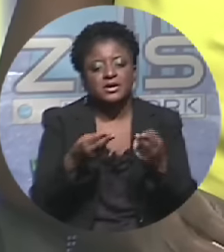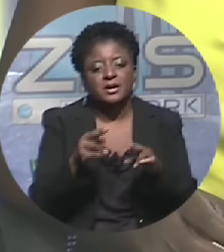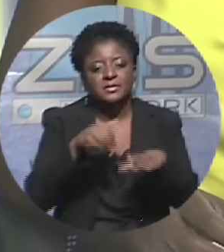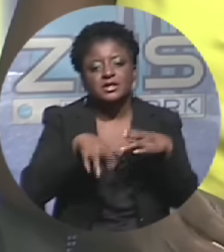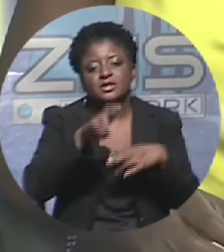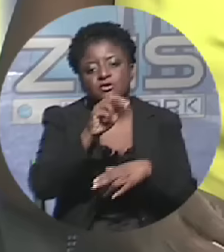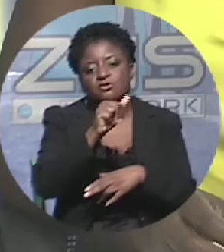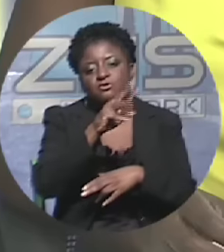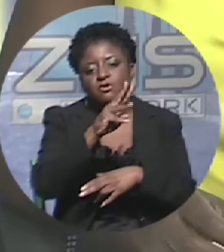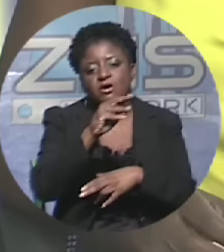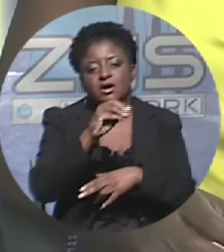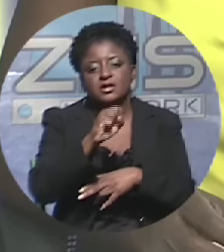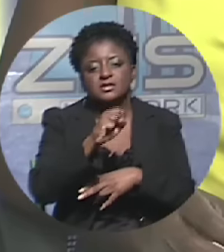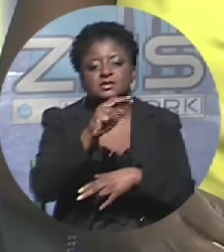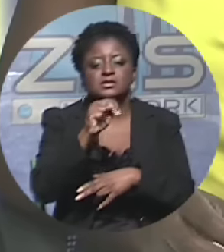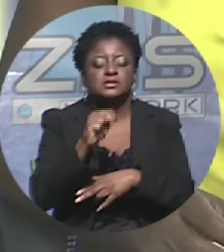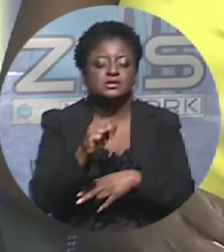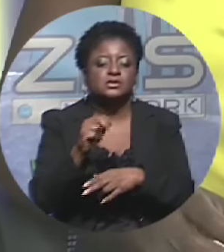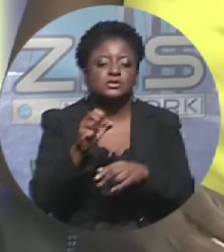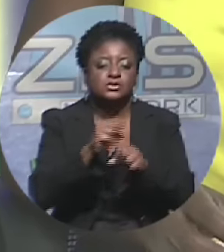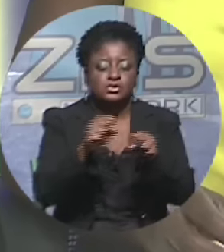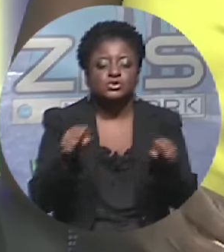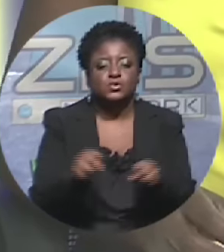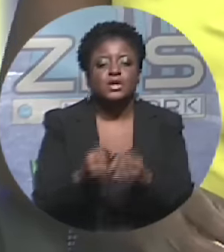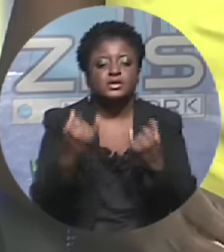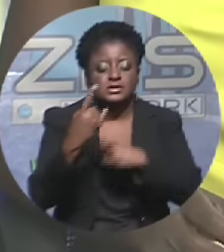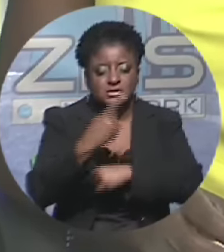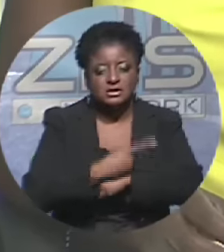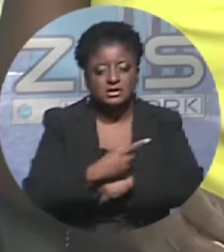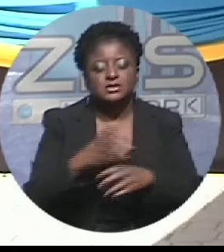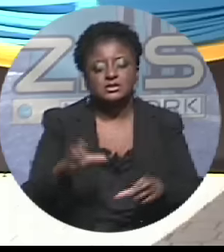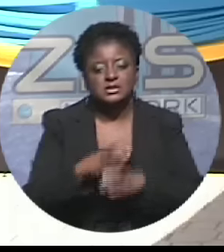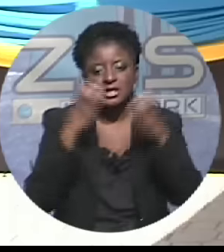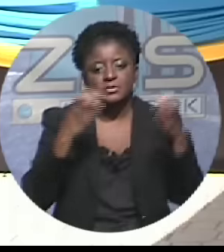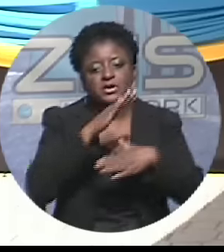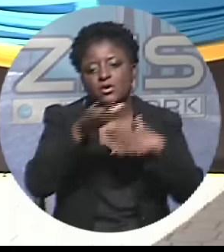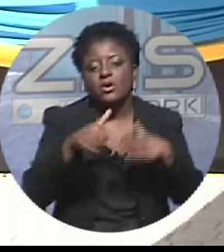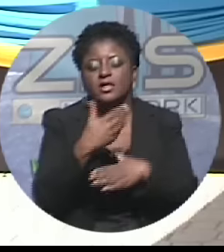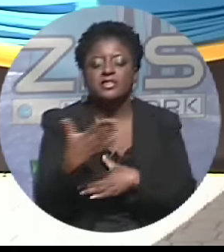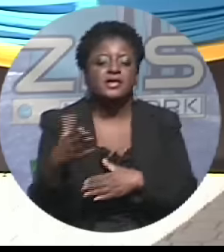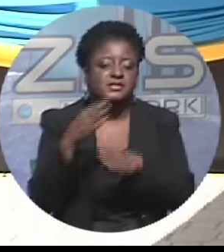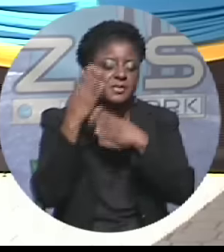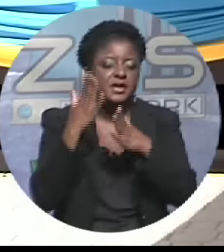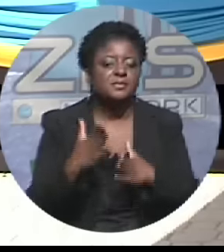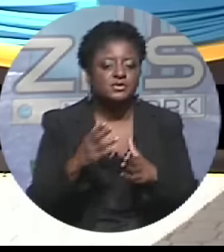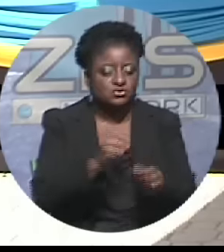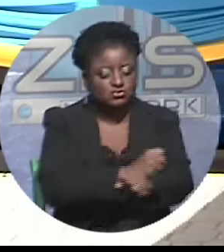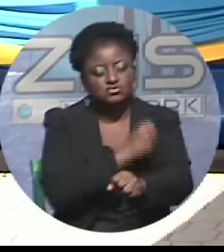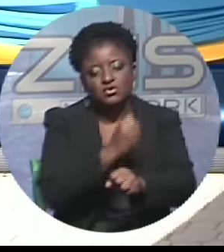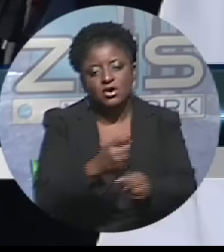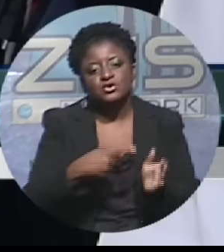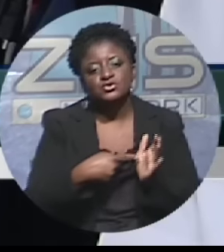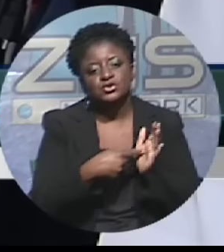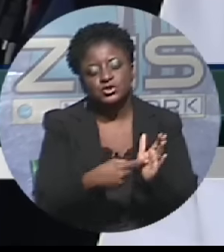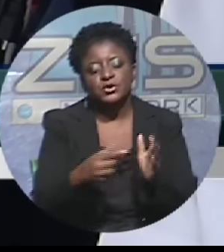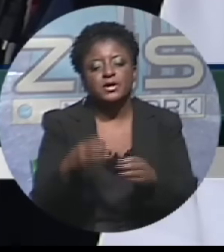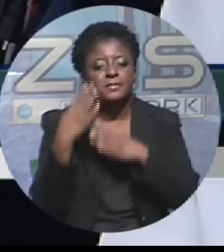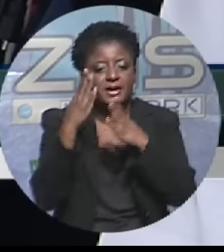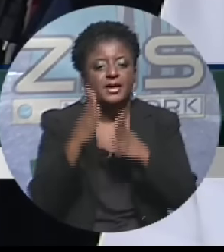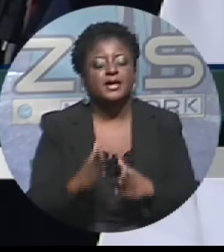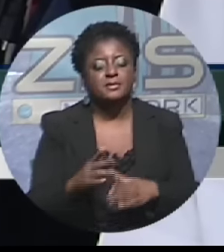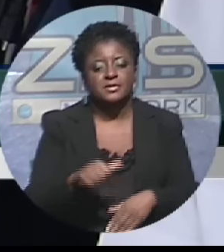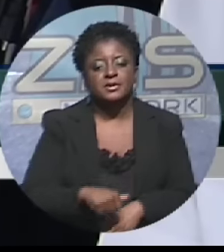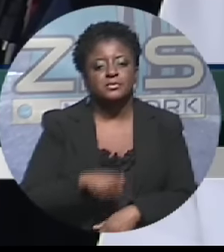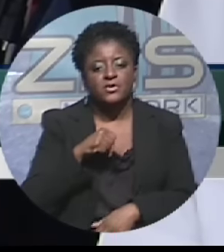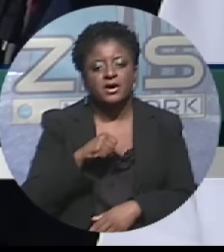occasion, celebrating all things Bahamian. Here's Fern Carey. There was a strong showing of Bahamian pride as residents of